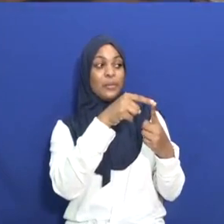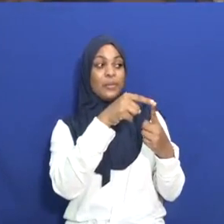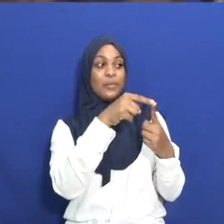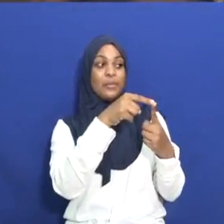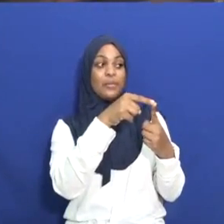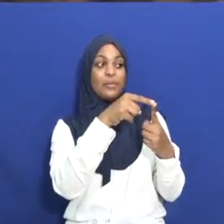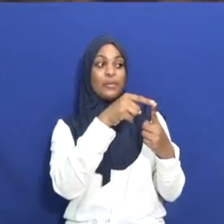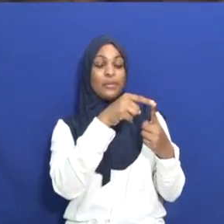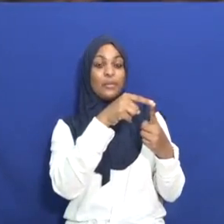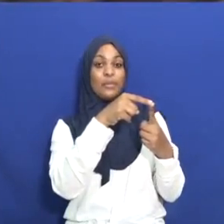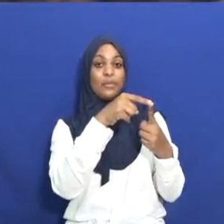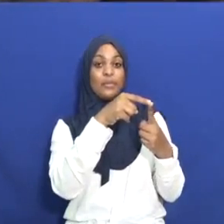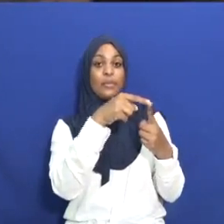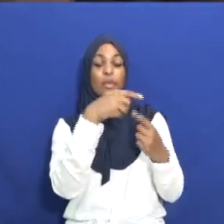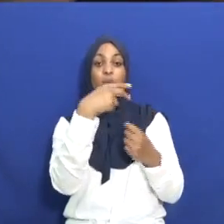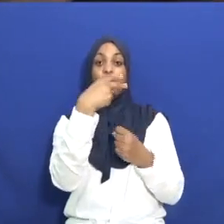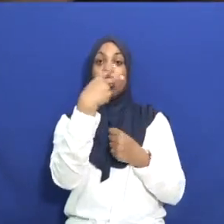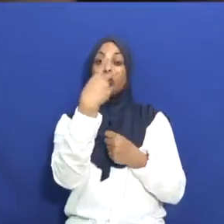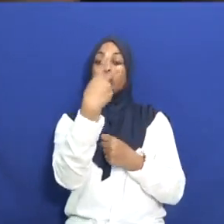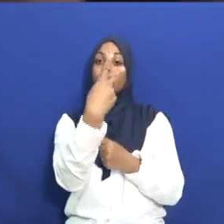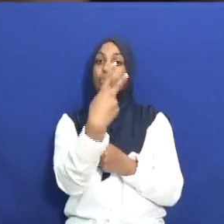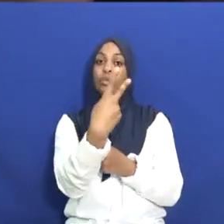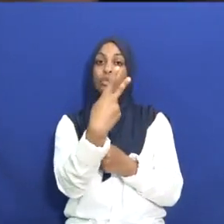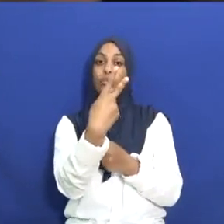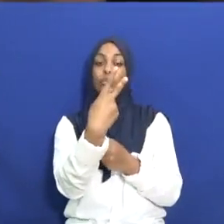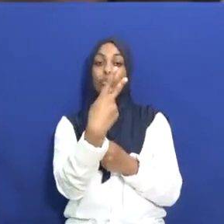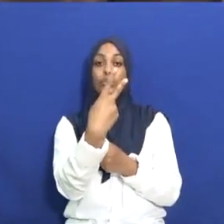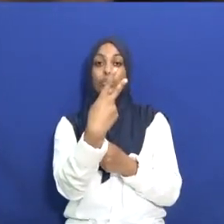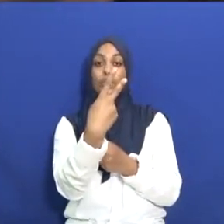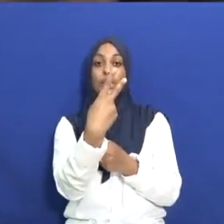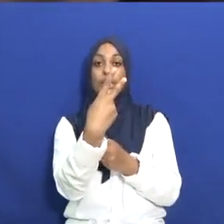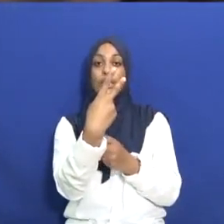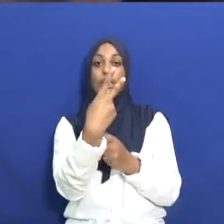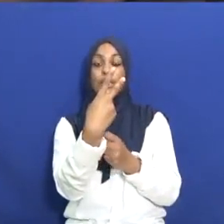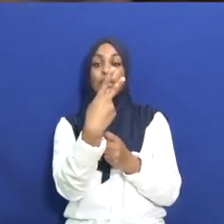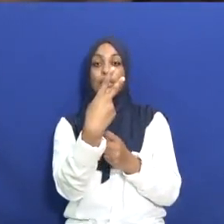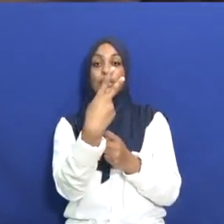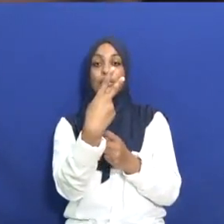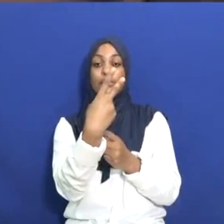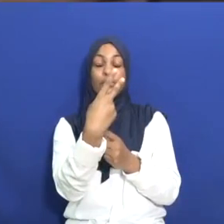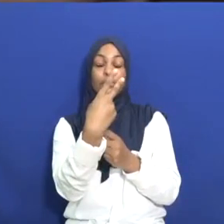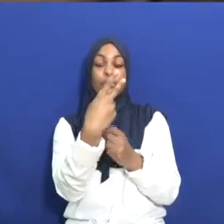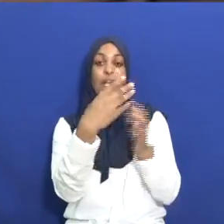2 or 8 is called the base,